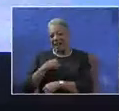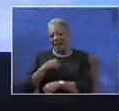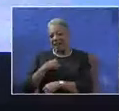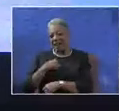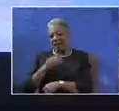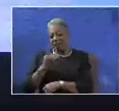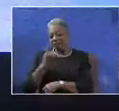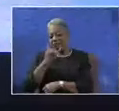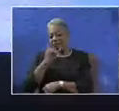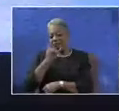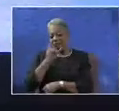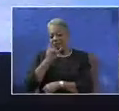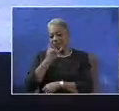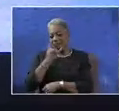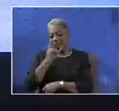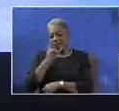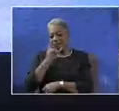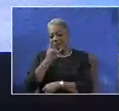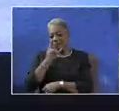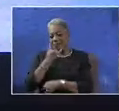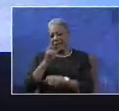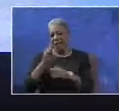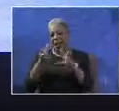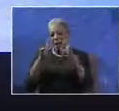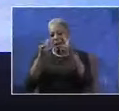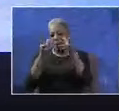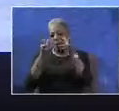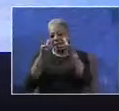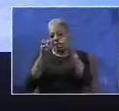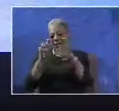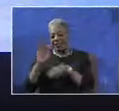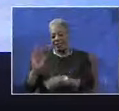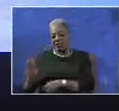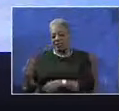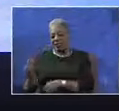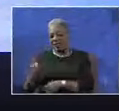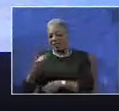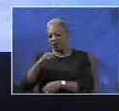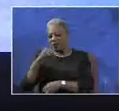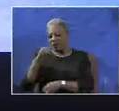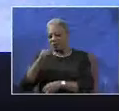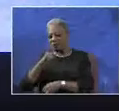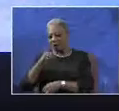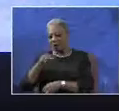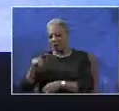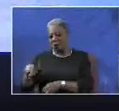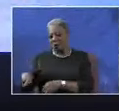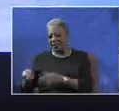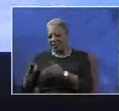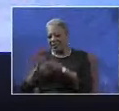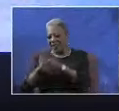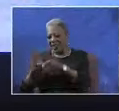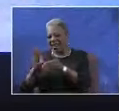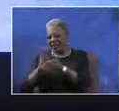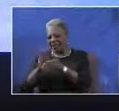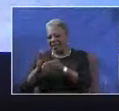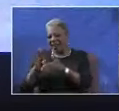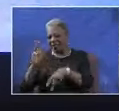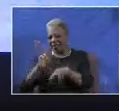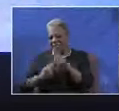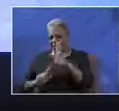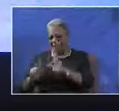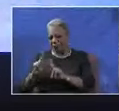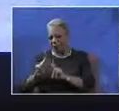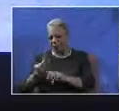fact, listen to what he says in verse 10. Now, David's heart troubled him after he had numbered the people.